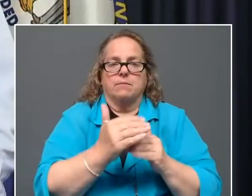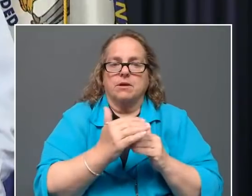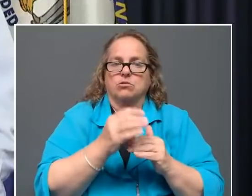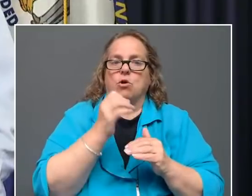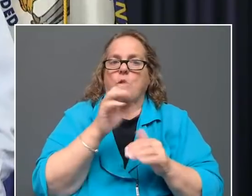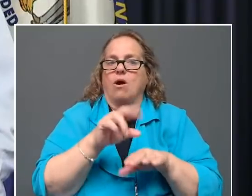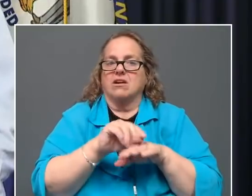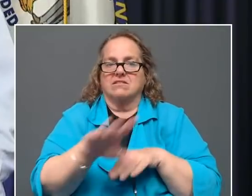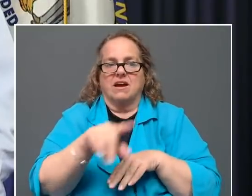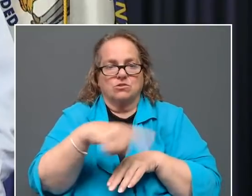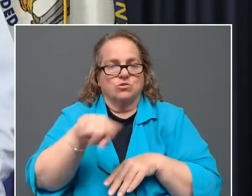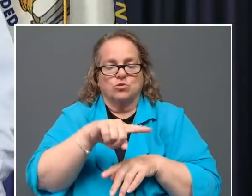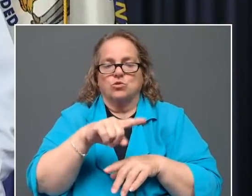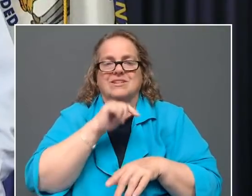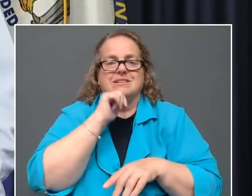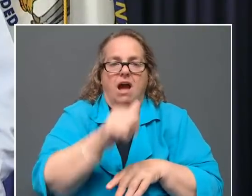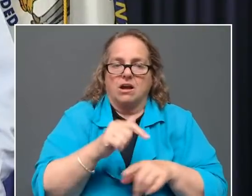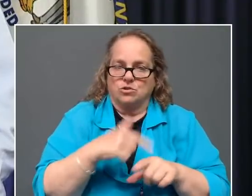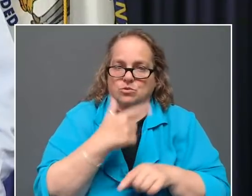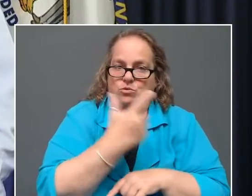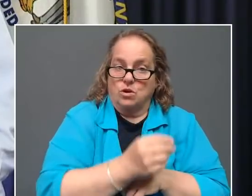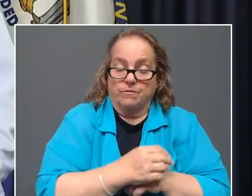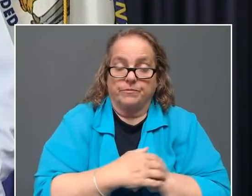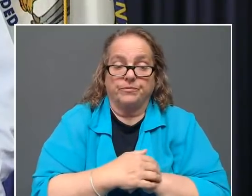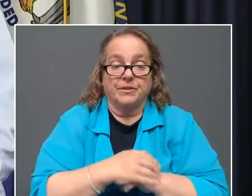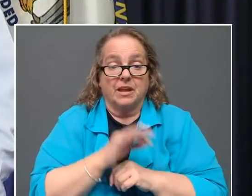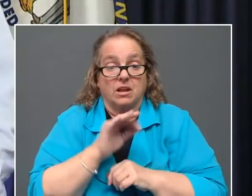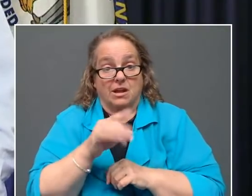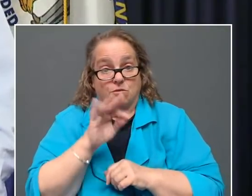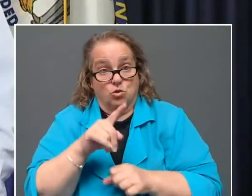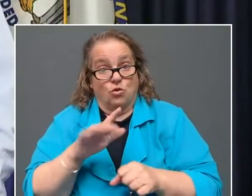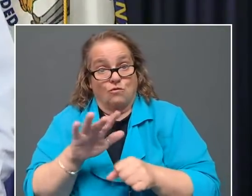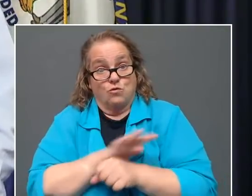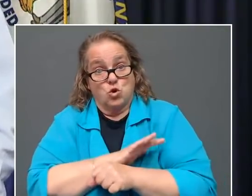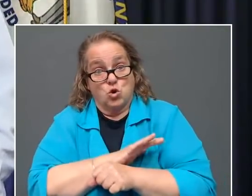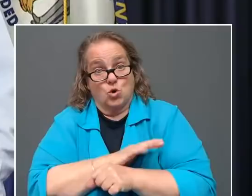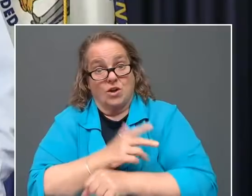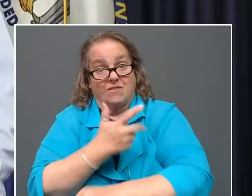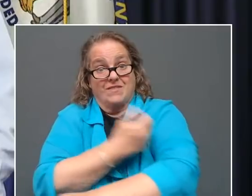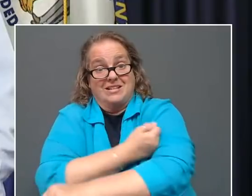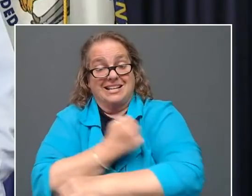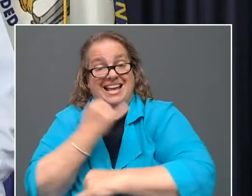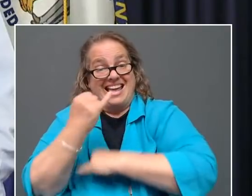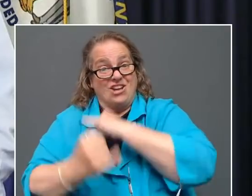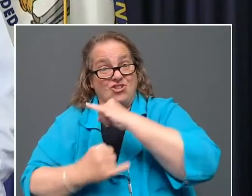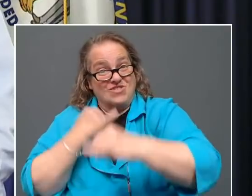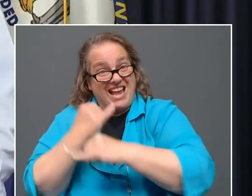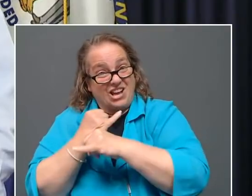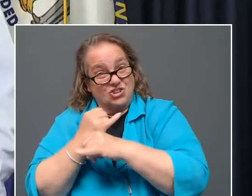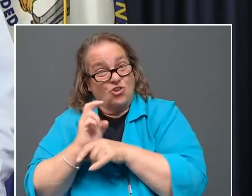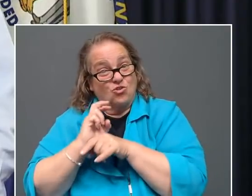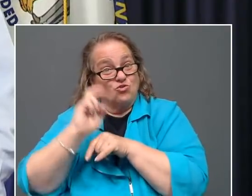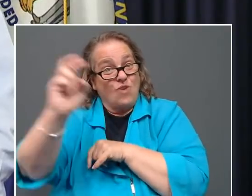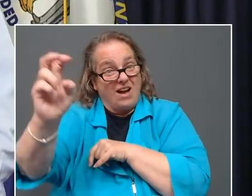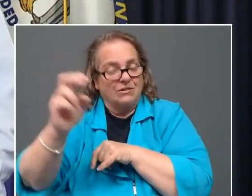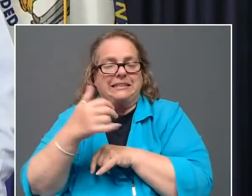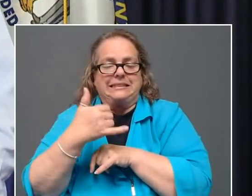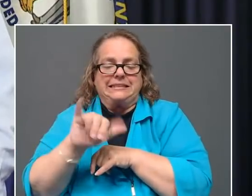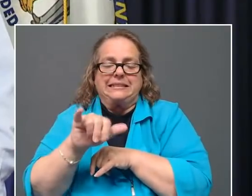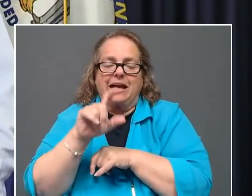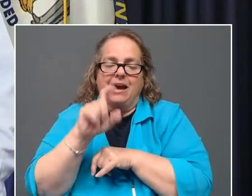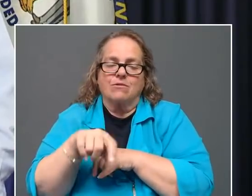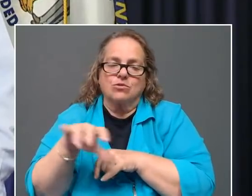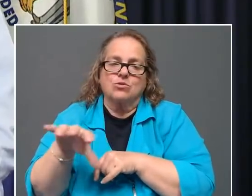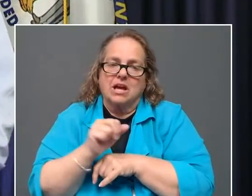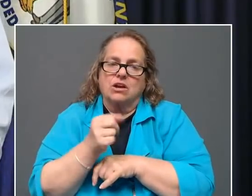advising against it. If you are fully vaccinated, international travel, you still need to take a number of steps.